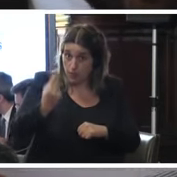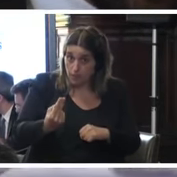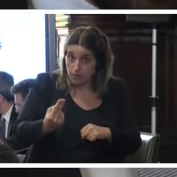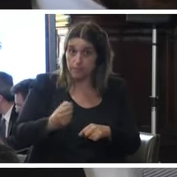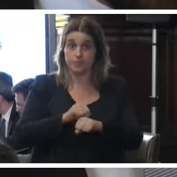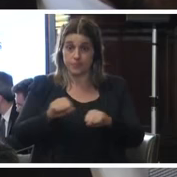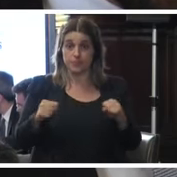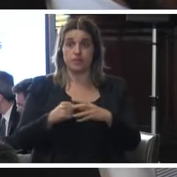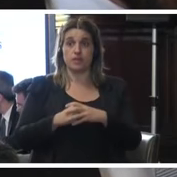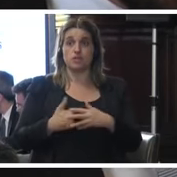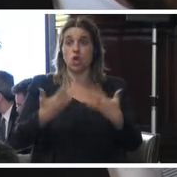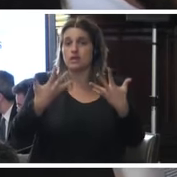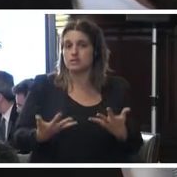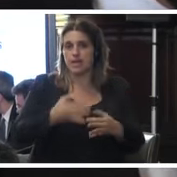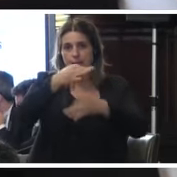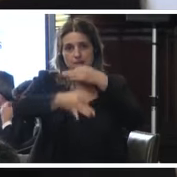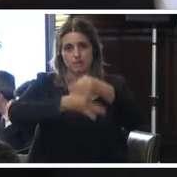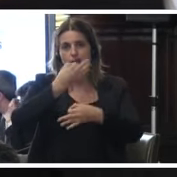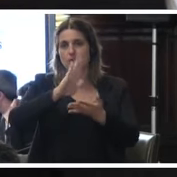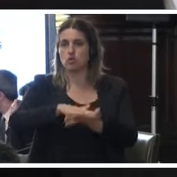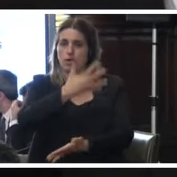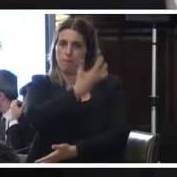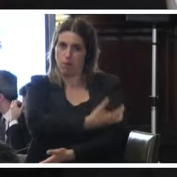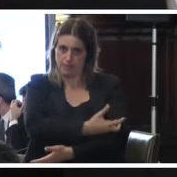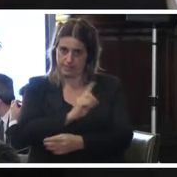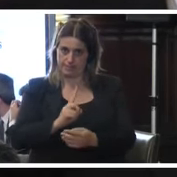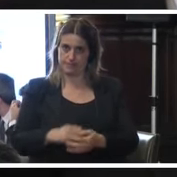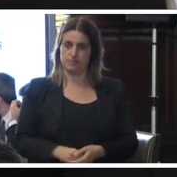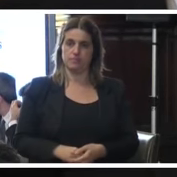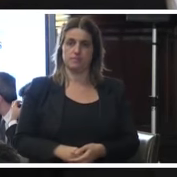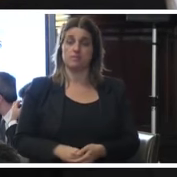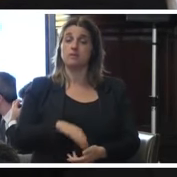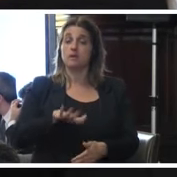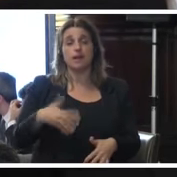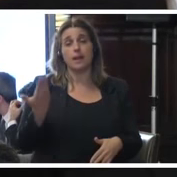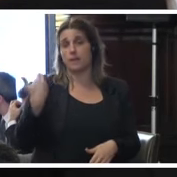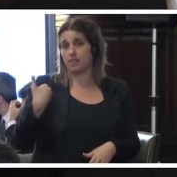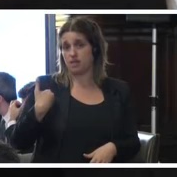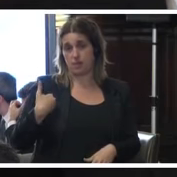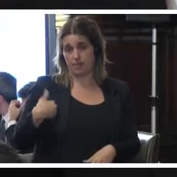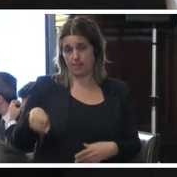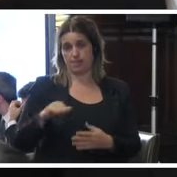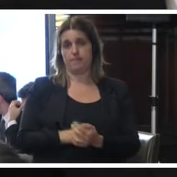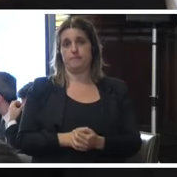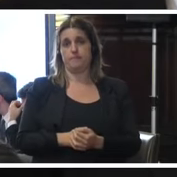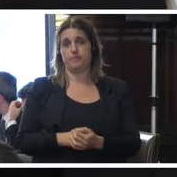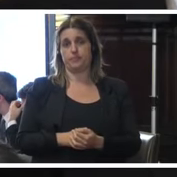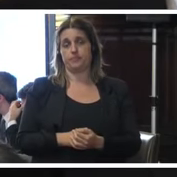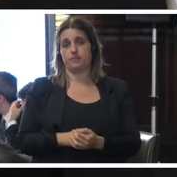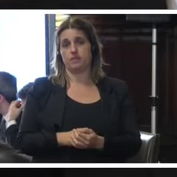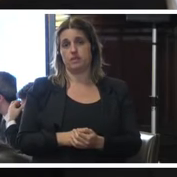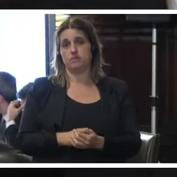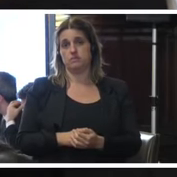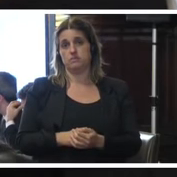I'd like to talk about poverty in very few seconds. We are unfortunately under the worst depression of our